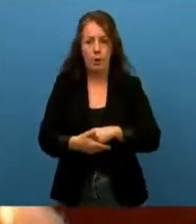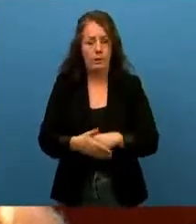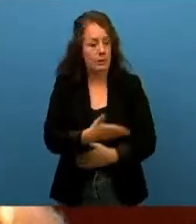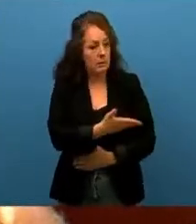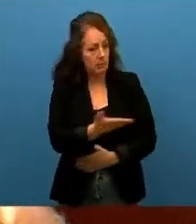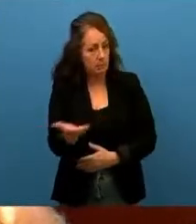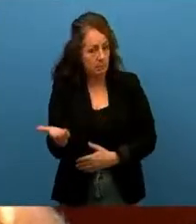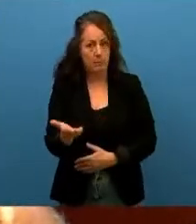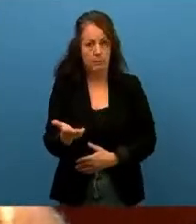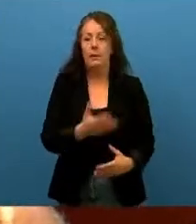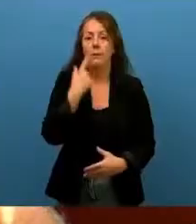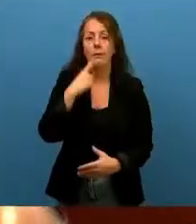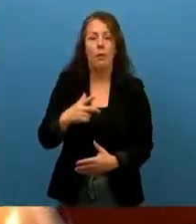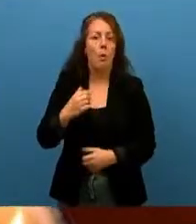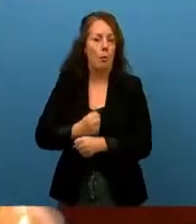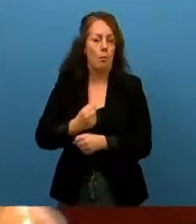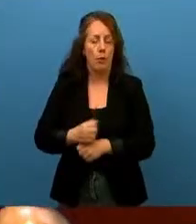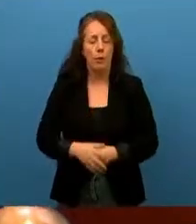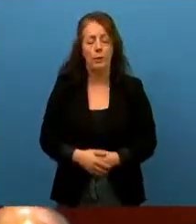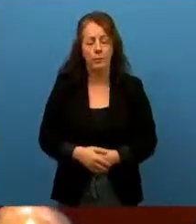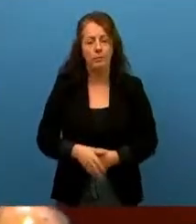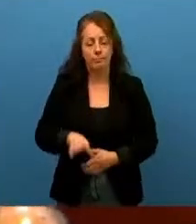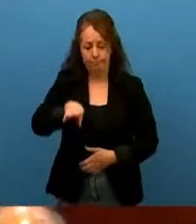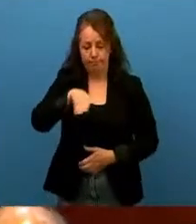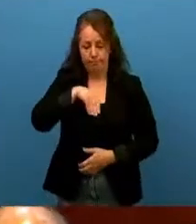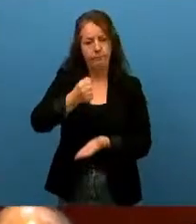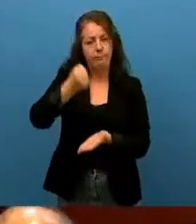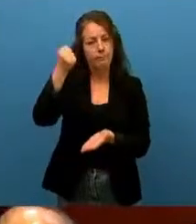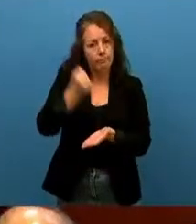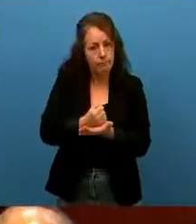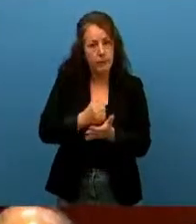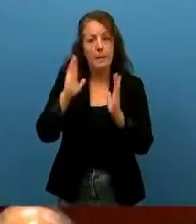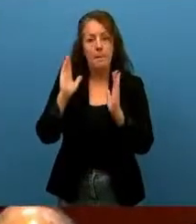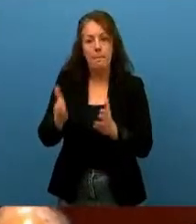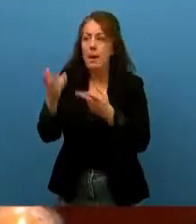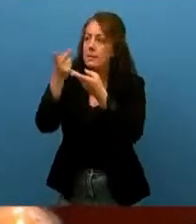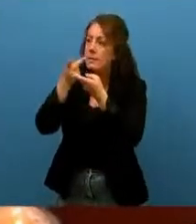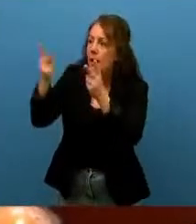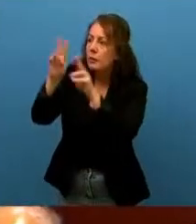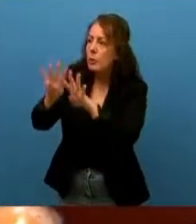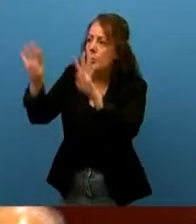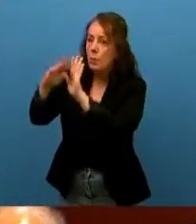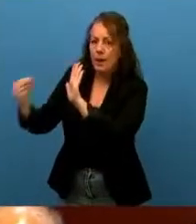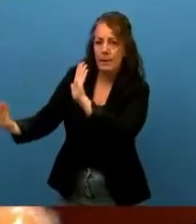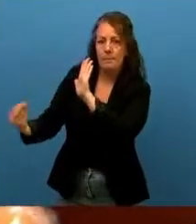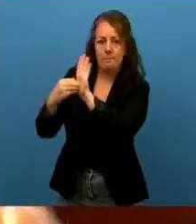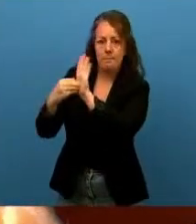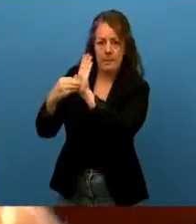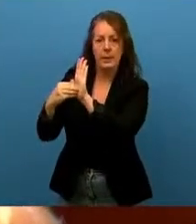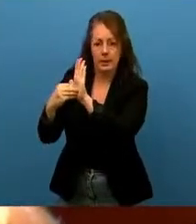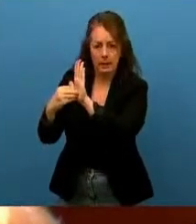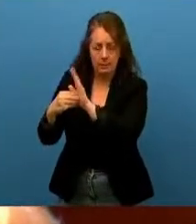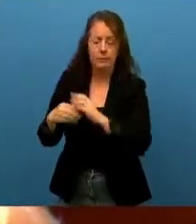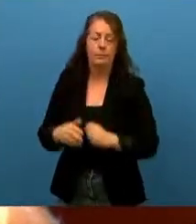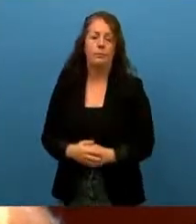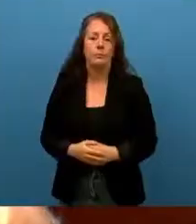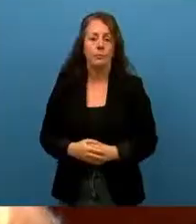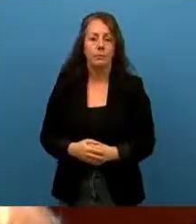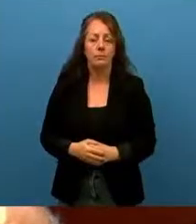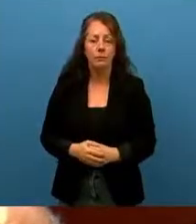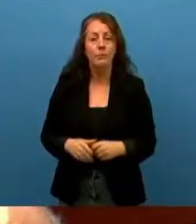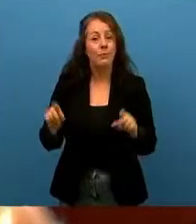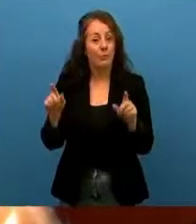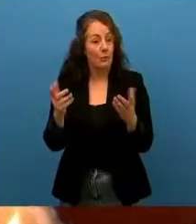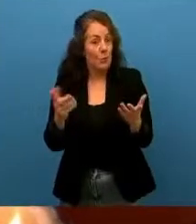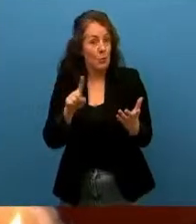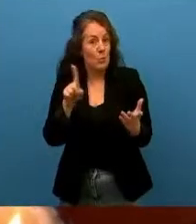of the UN Declaration of the Rights of Indigenous Peoples, including self-determination and self-identification, as well